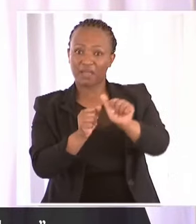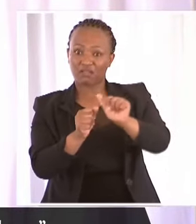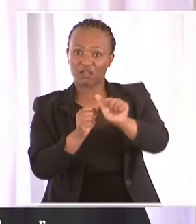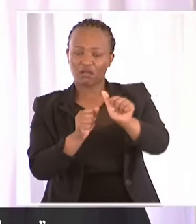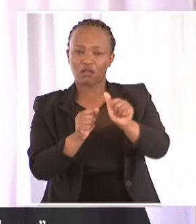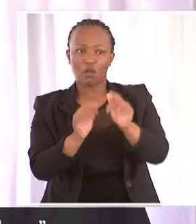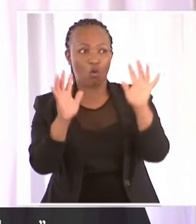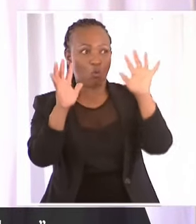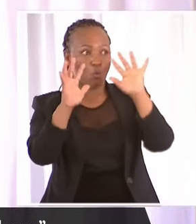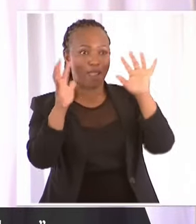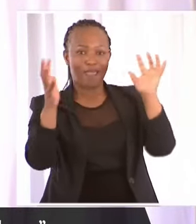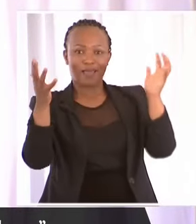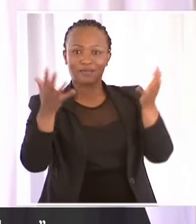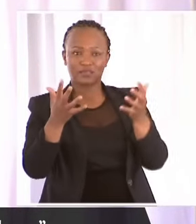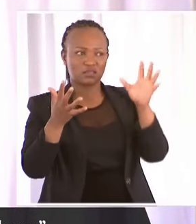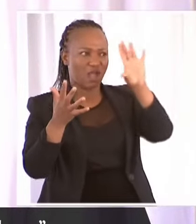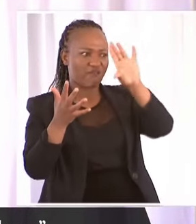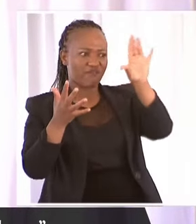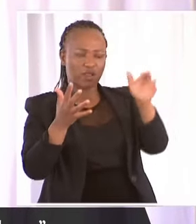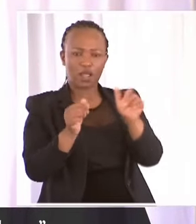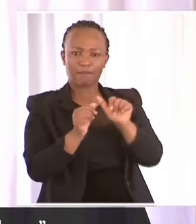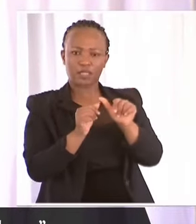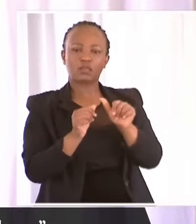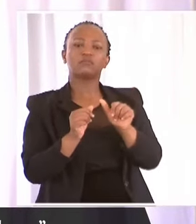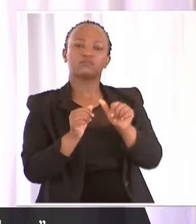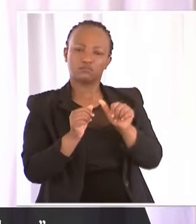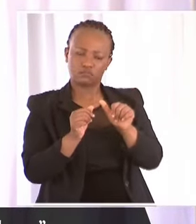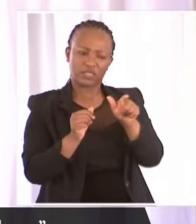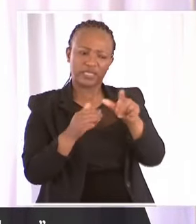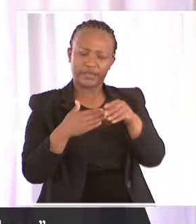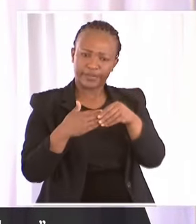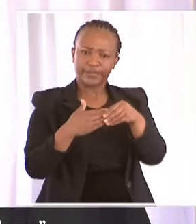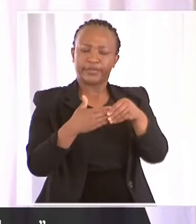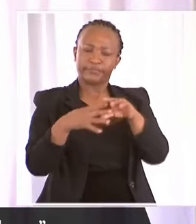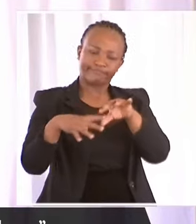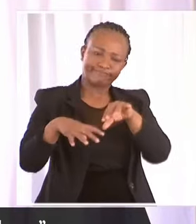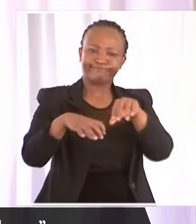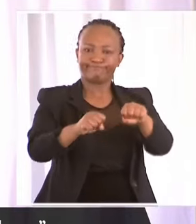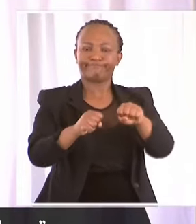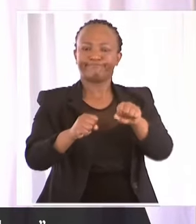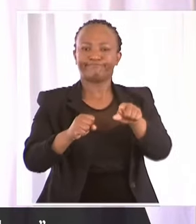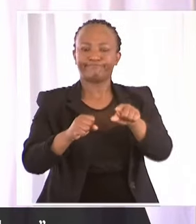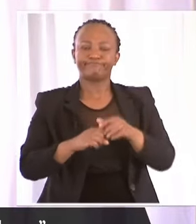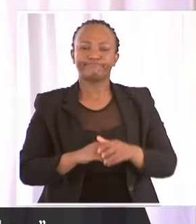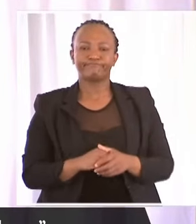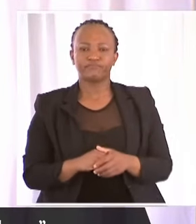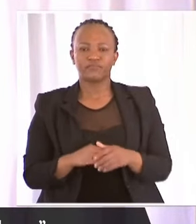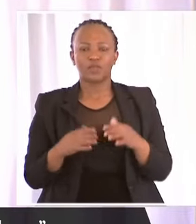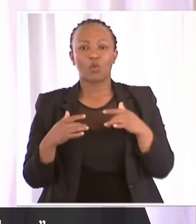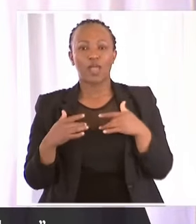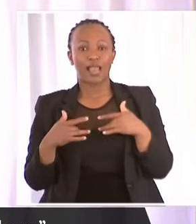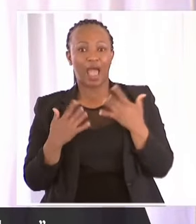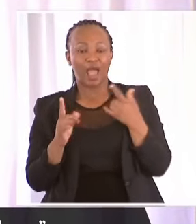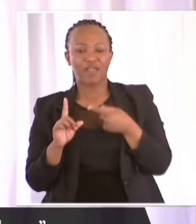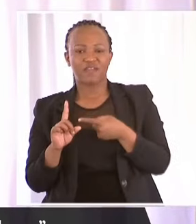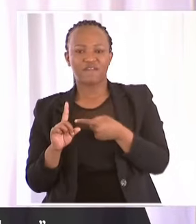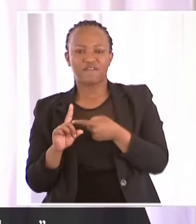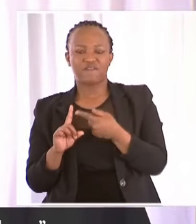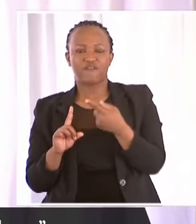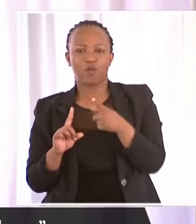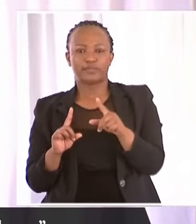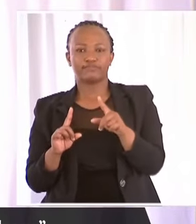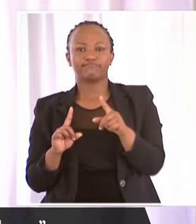world. He dedicated his life to the pursuit of justice, equality, and